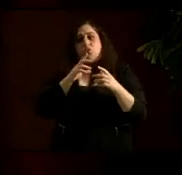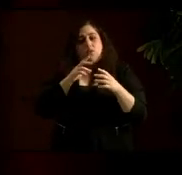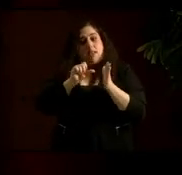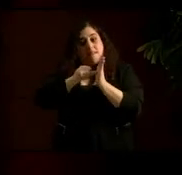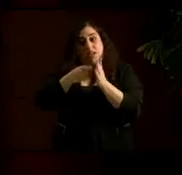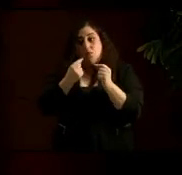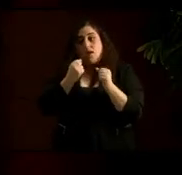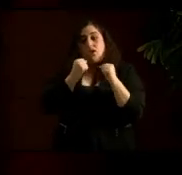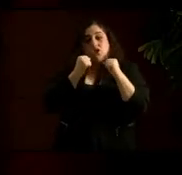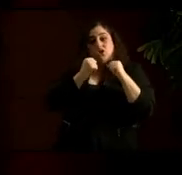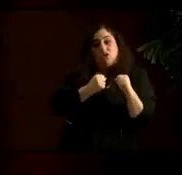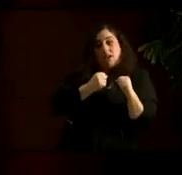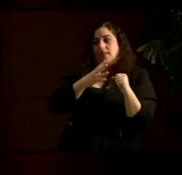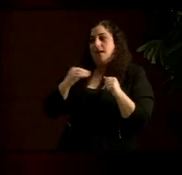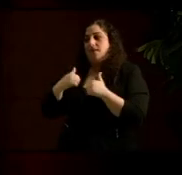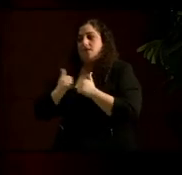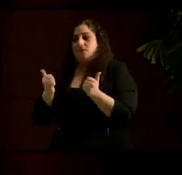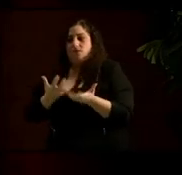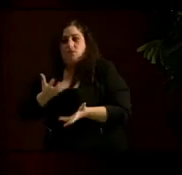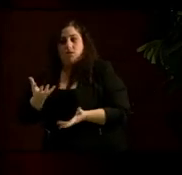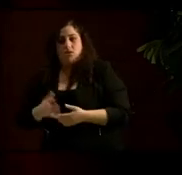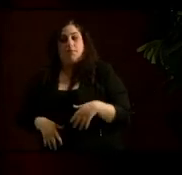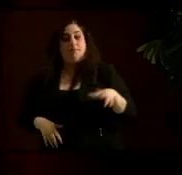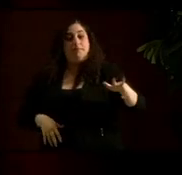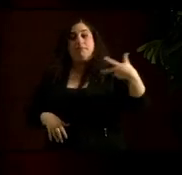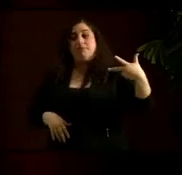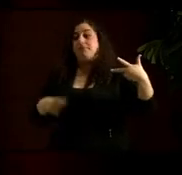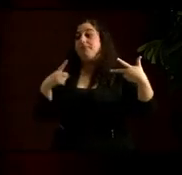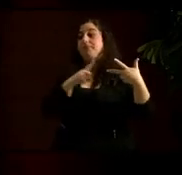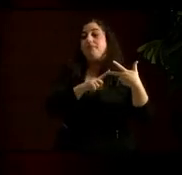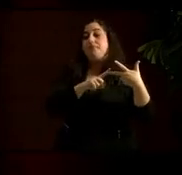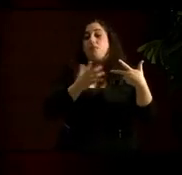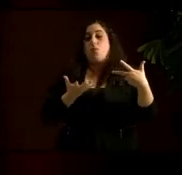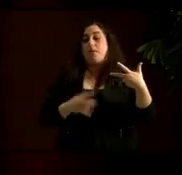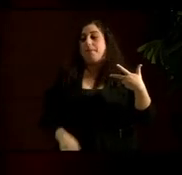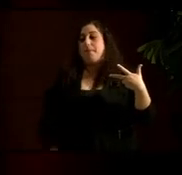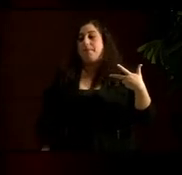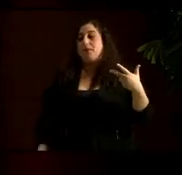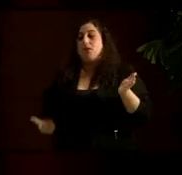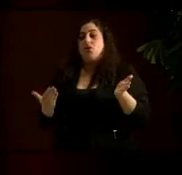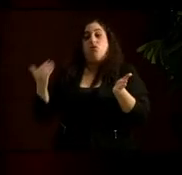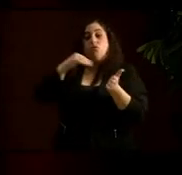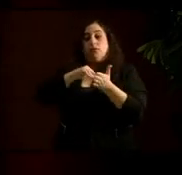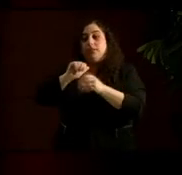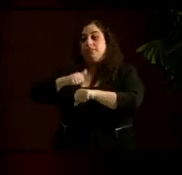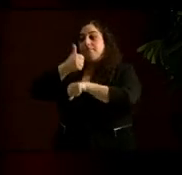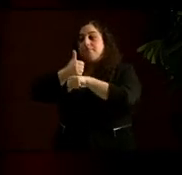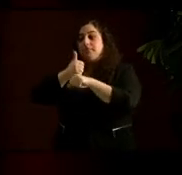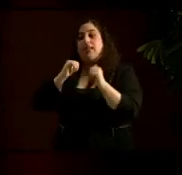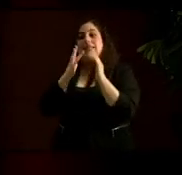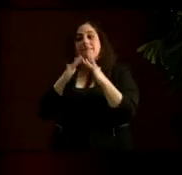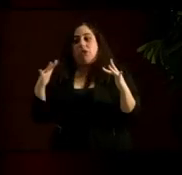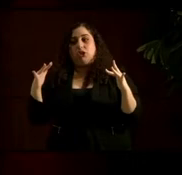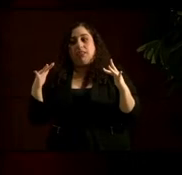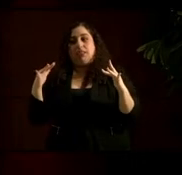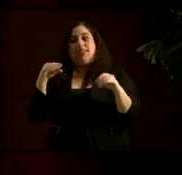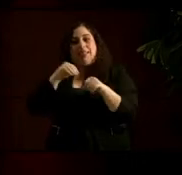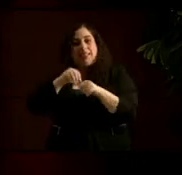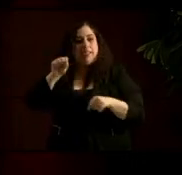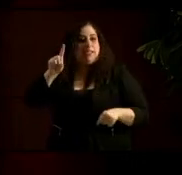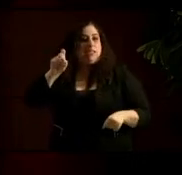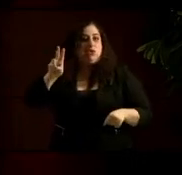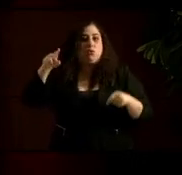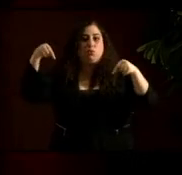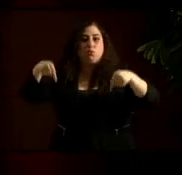third, reestablish unity throughout our diverse SDSU community. Because there is no one identity that makes up the